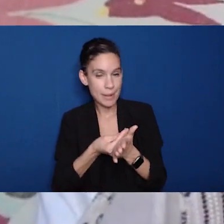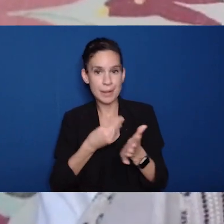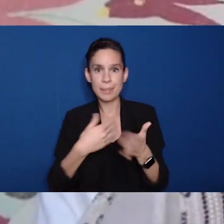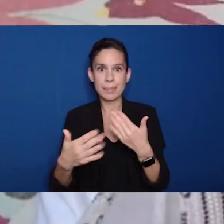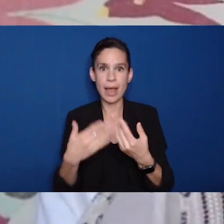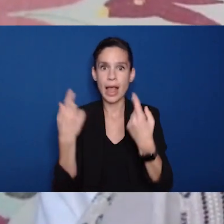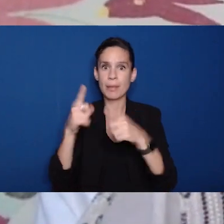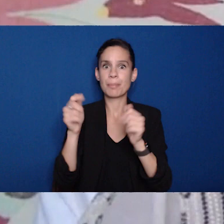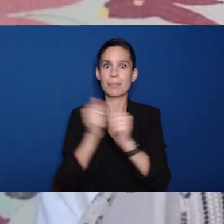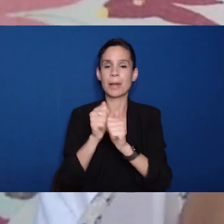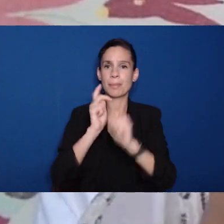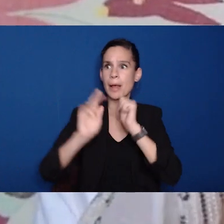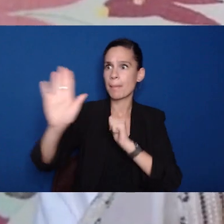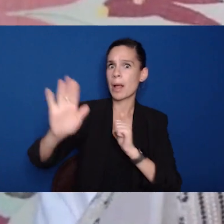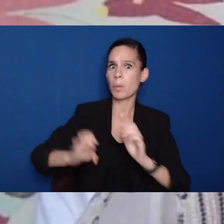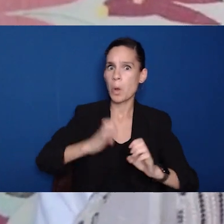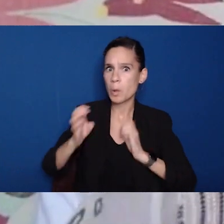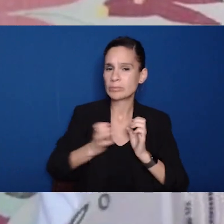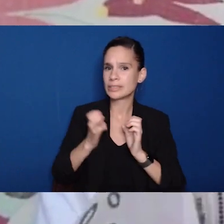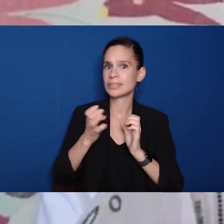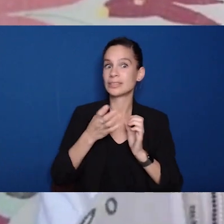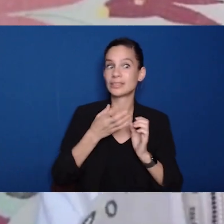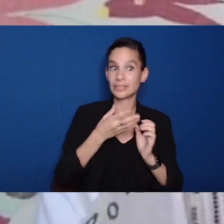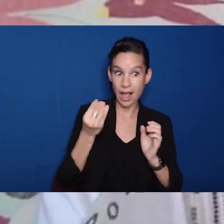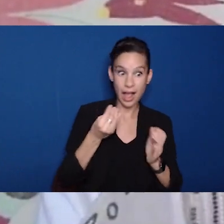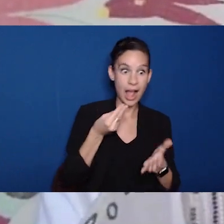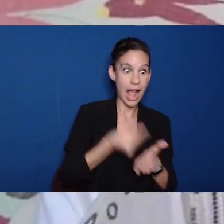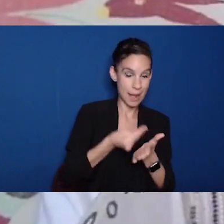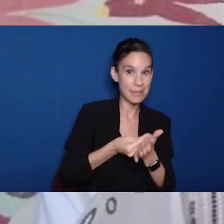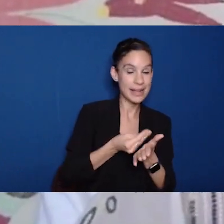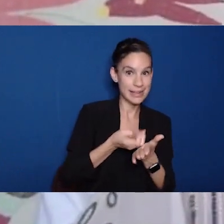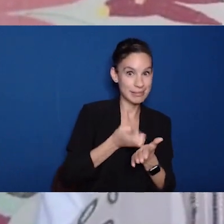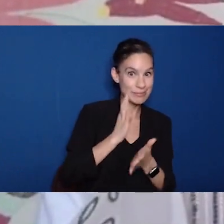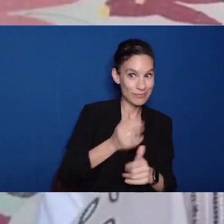economics will follow the emotions.